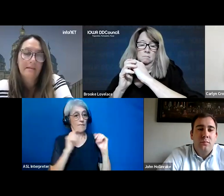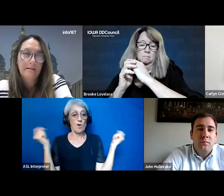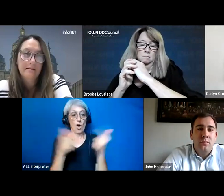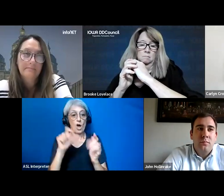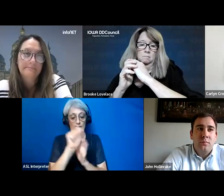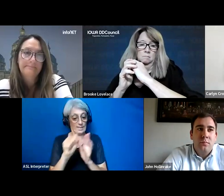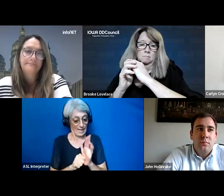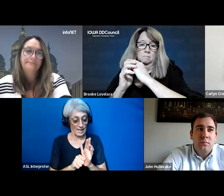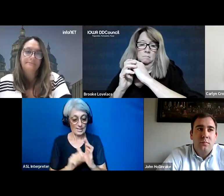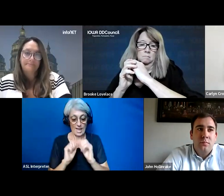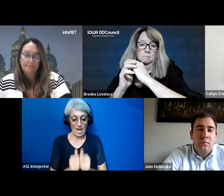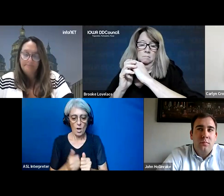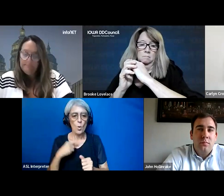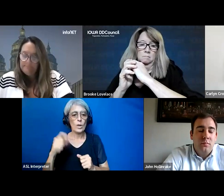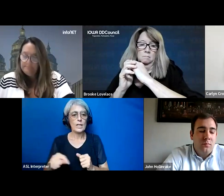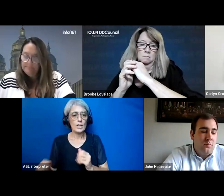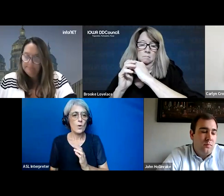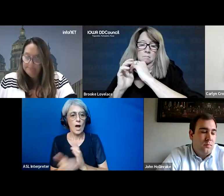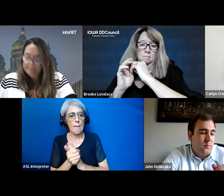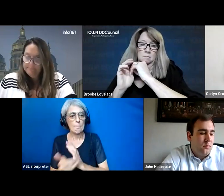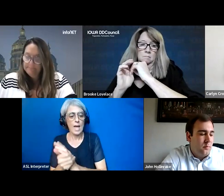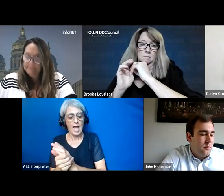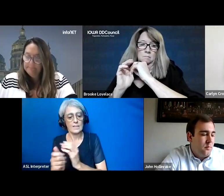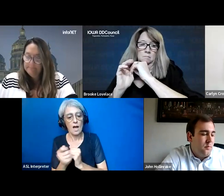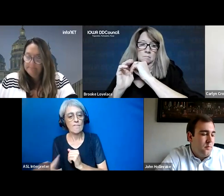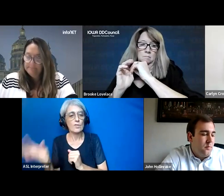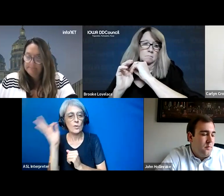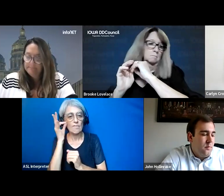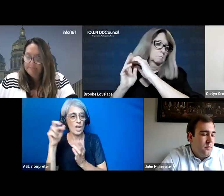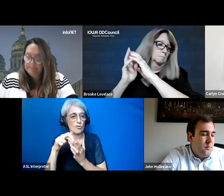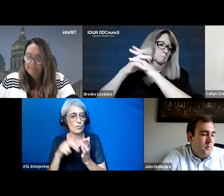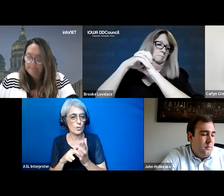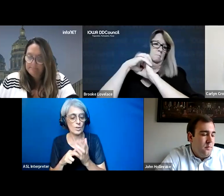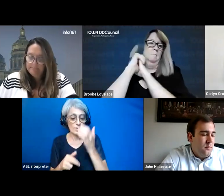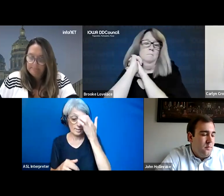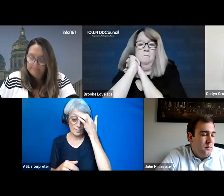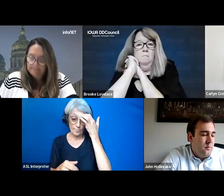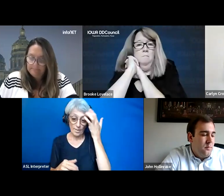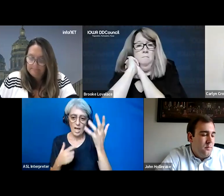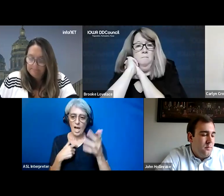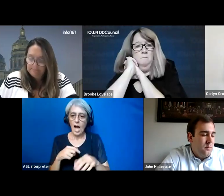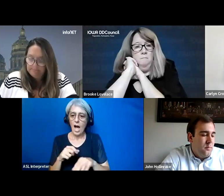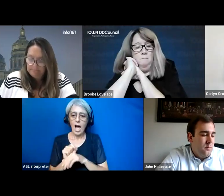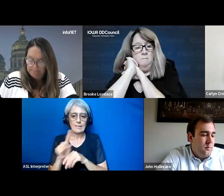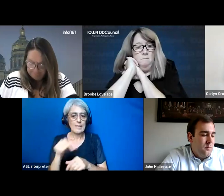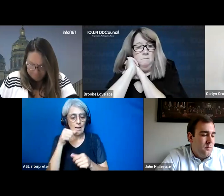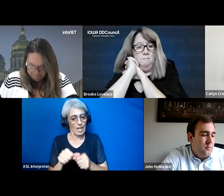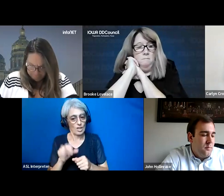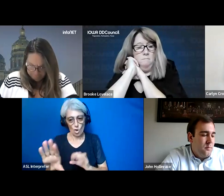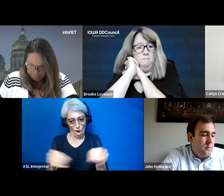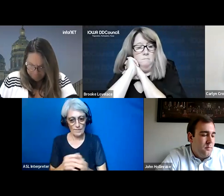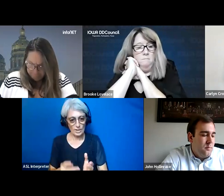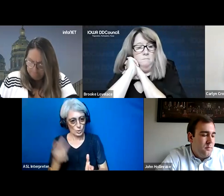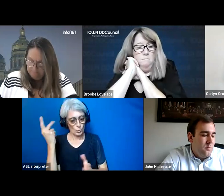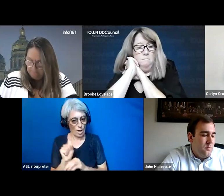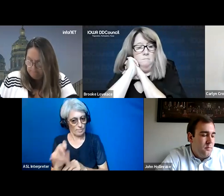need to amend a couple federal rules. I wrote your office twice and haven't received